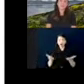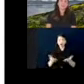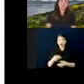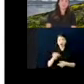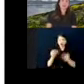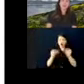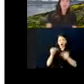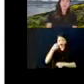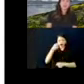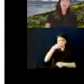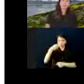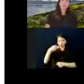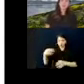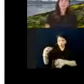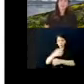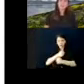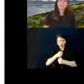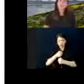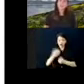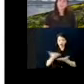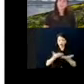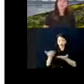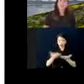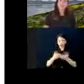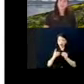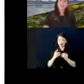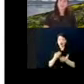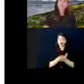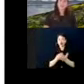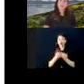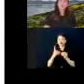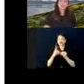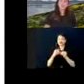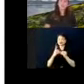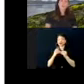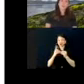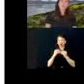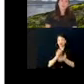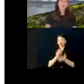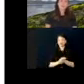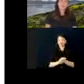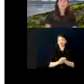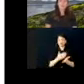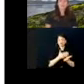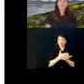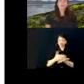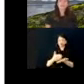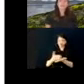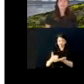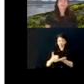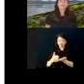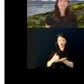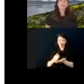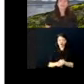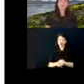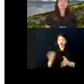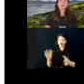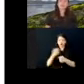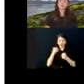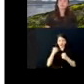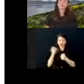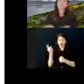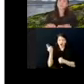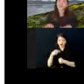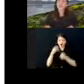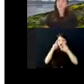COVID. Now, I'm going to share some of the results of that survey with you. They're also in the white paper. I do want to note that these are